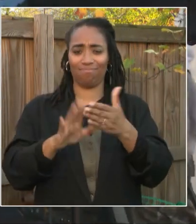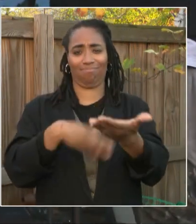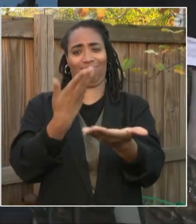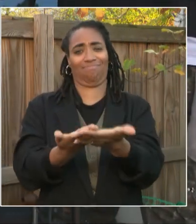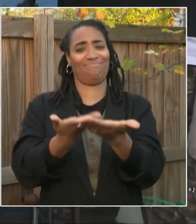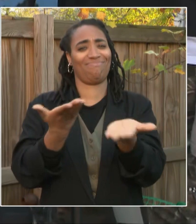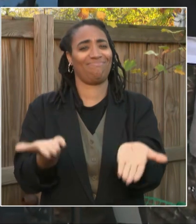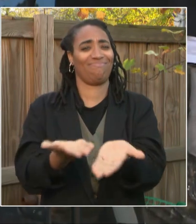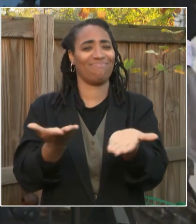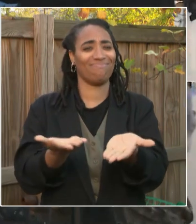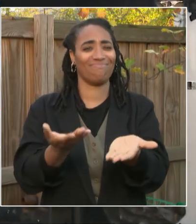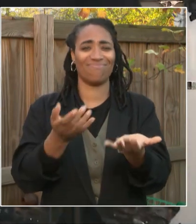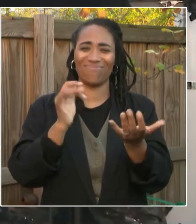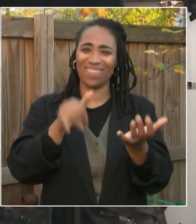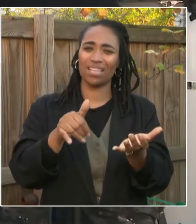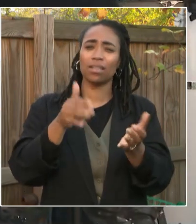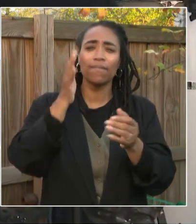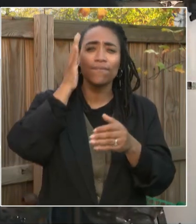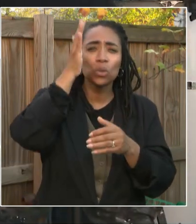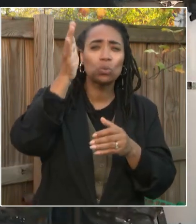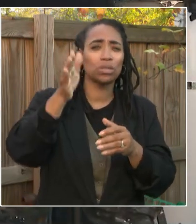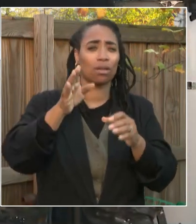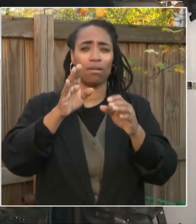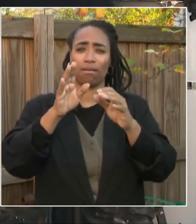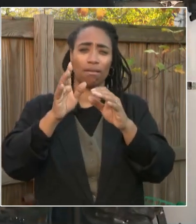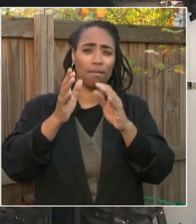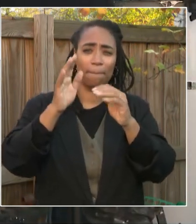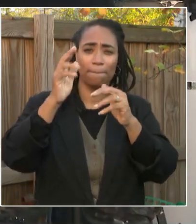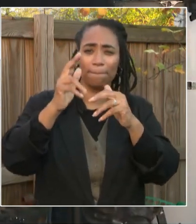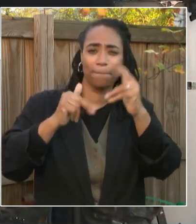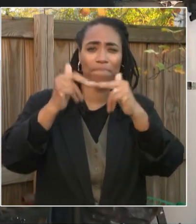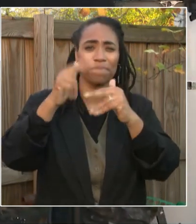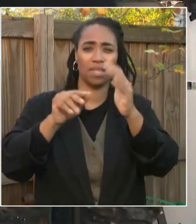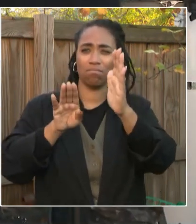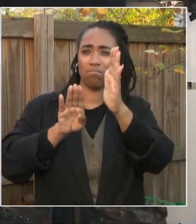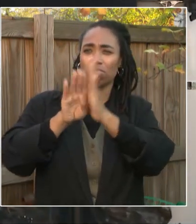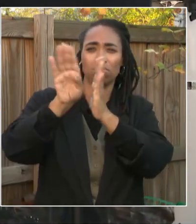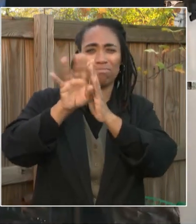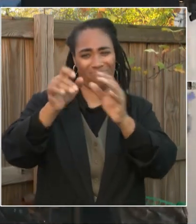when we build futures, you create a legacy of hope and opportunity. Thank you.